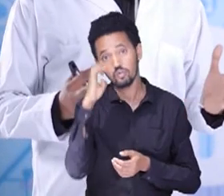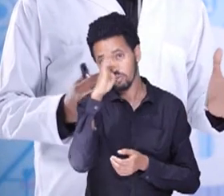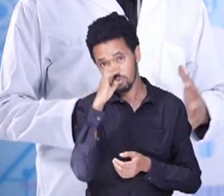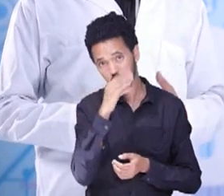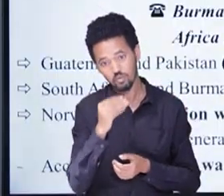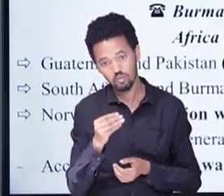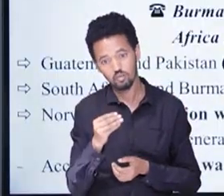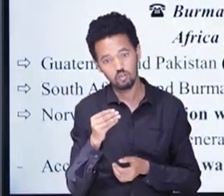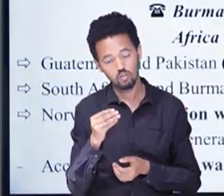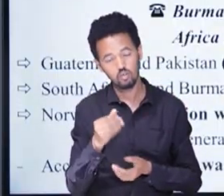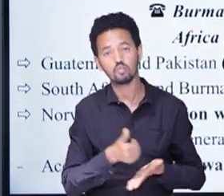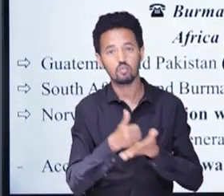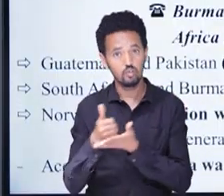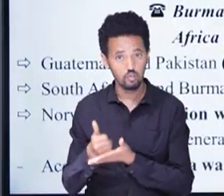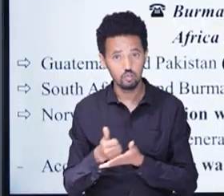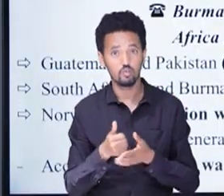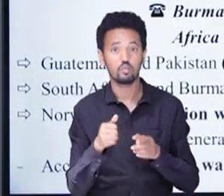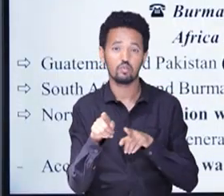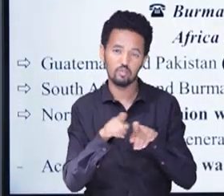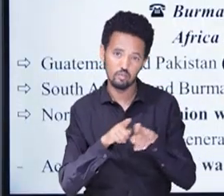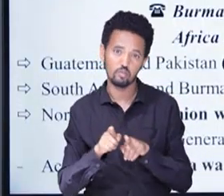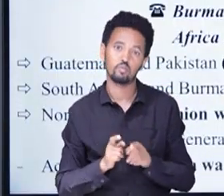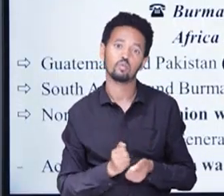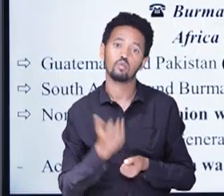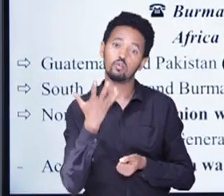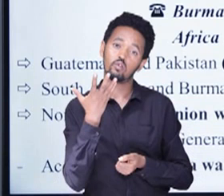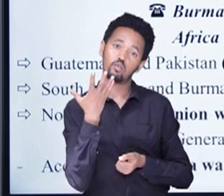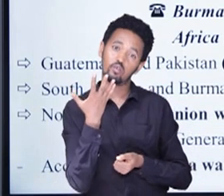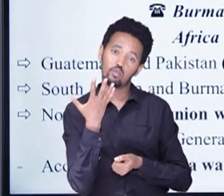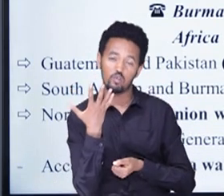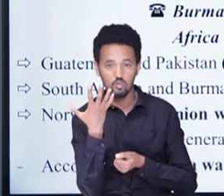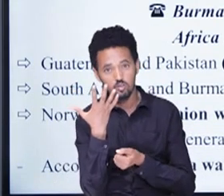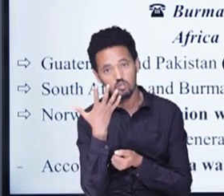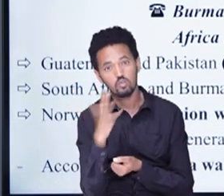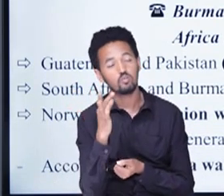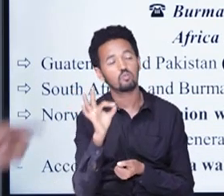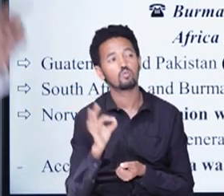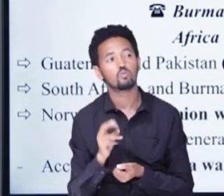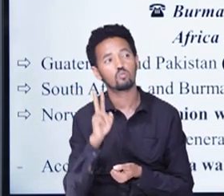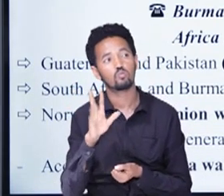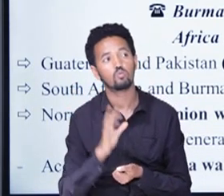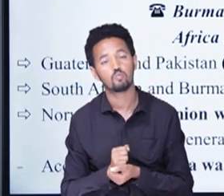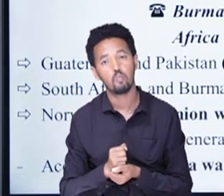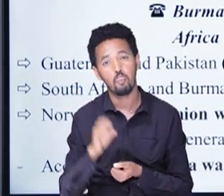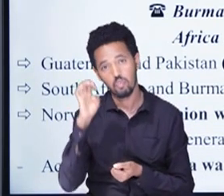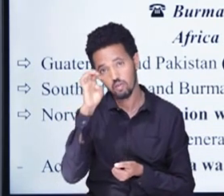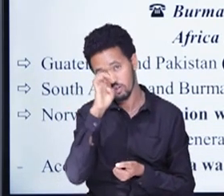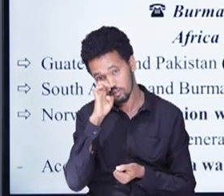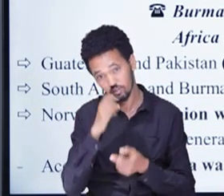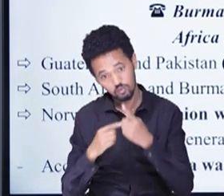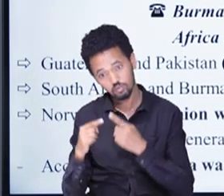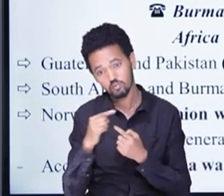and Eritrea Federation and Union. Ethio-Eritrea Federation 1952, Ethio-Eritrea Union 1962. Eritrea became